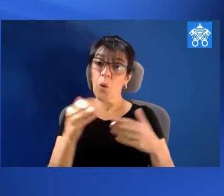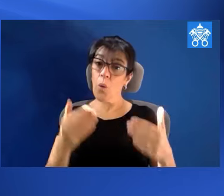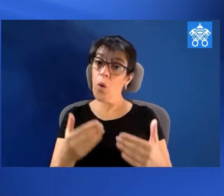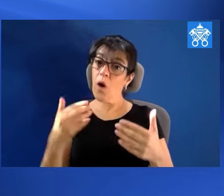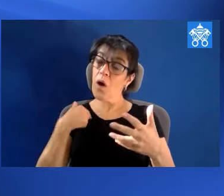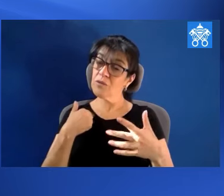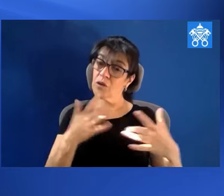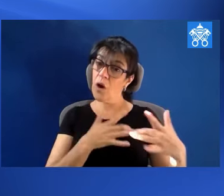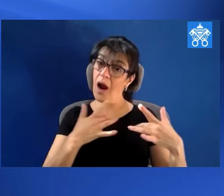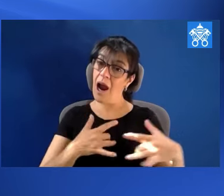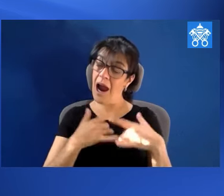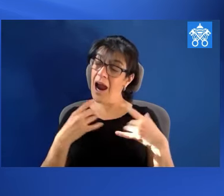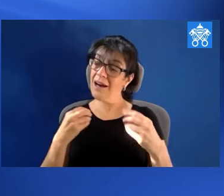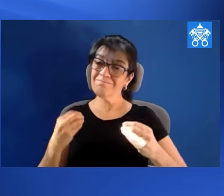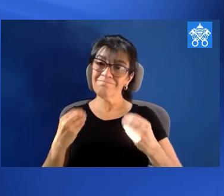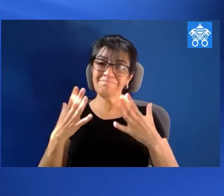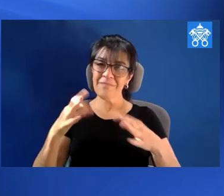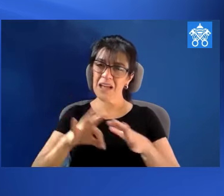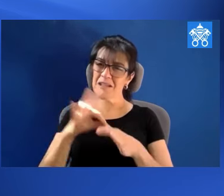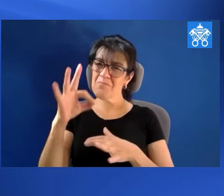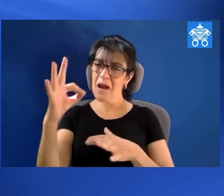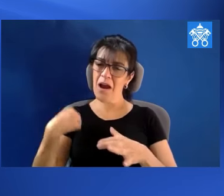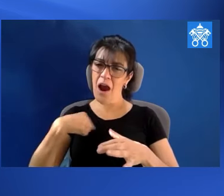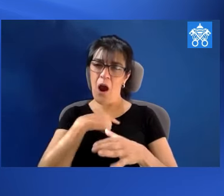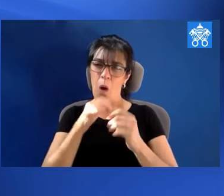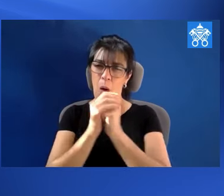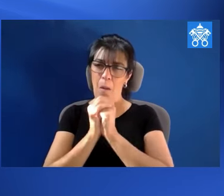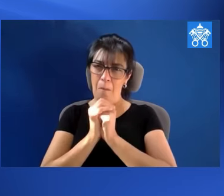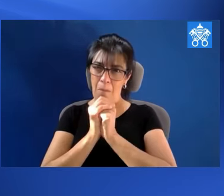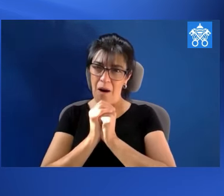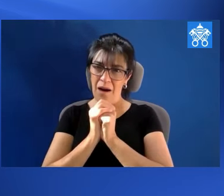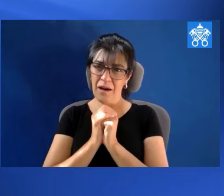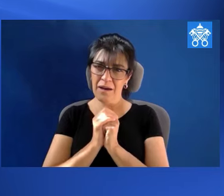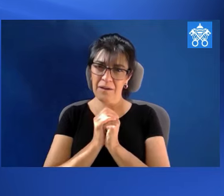And welcomed into the heart, it can illuminate our day and inspire our prayer.